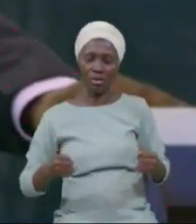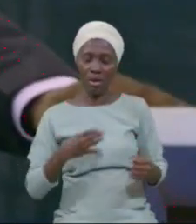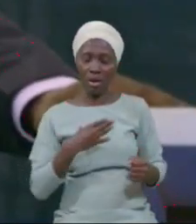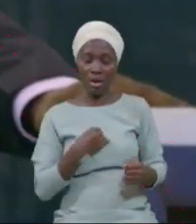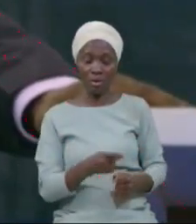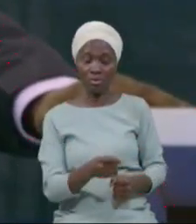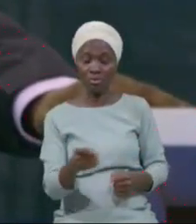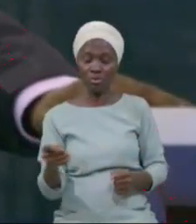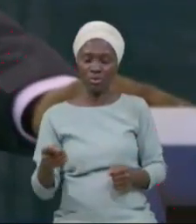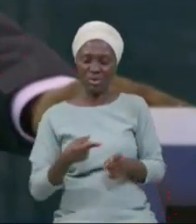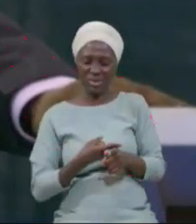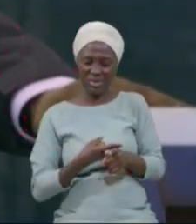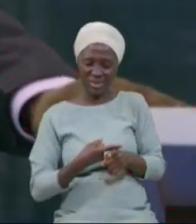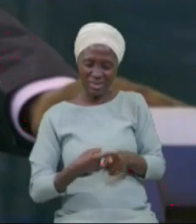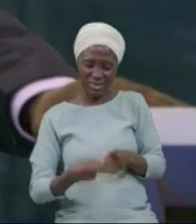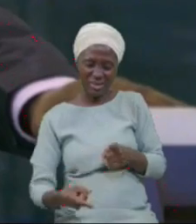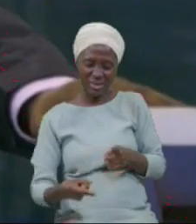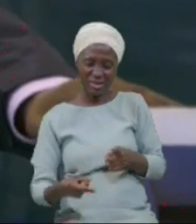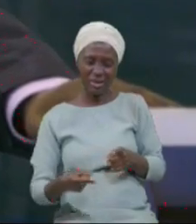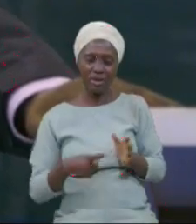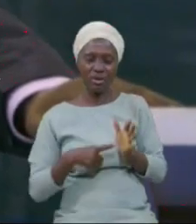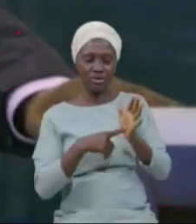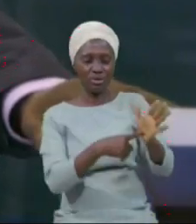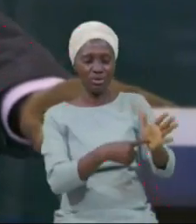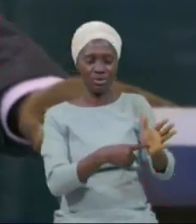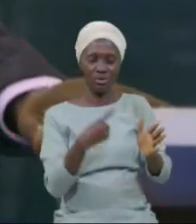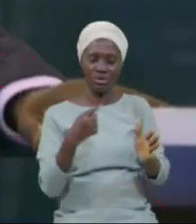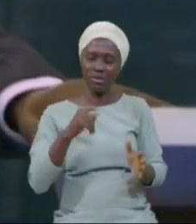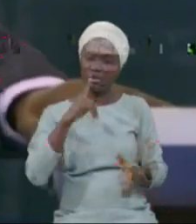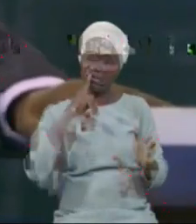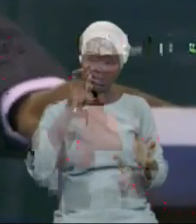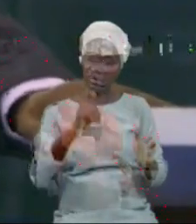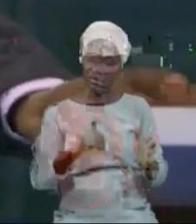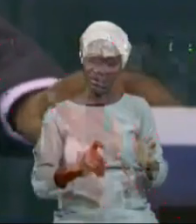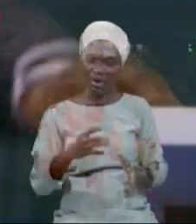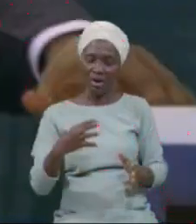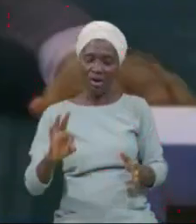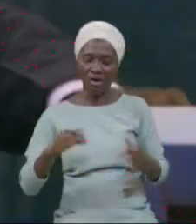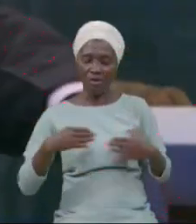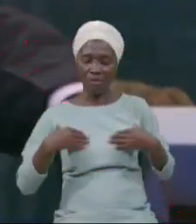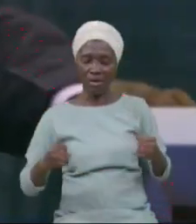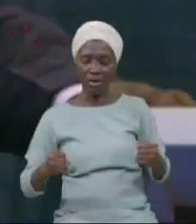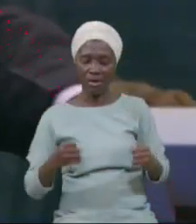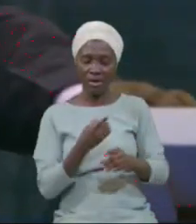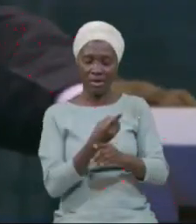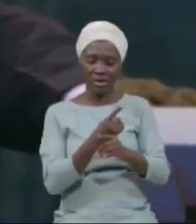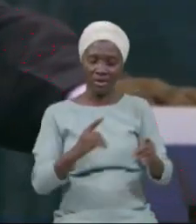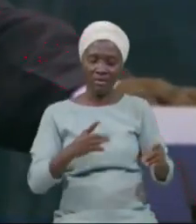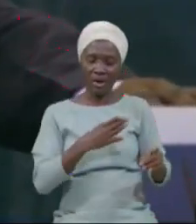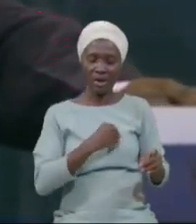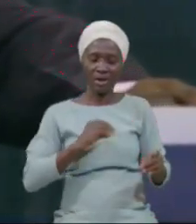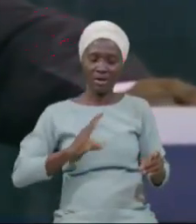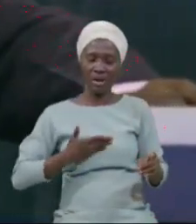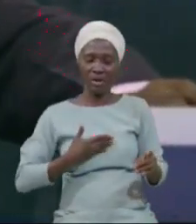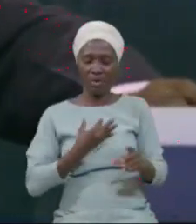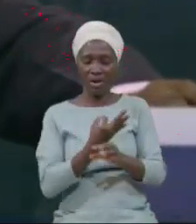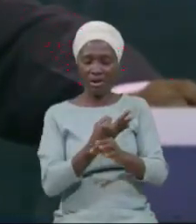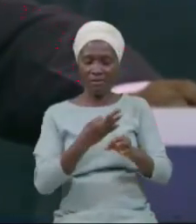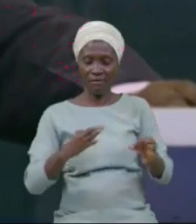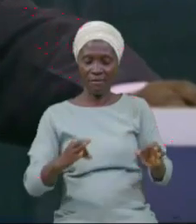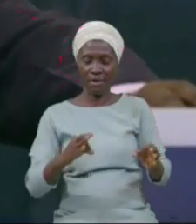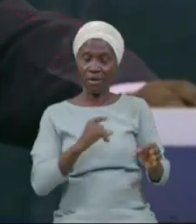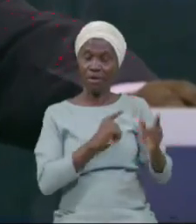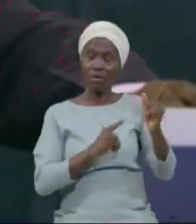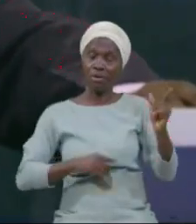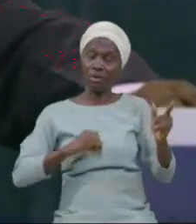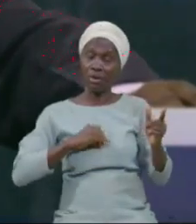for healing, for deliverance, and for freedom. And Lord, I pray, everyone now, to my right, to my